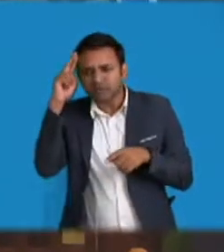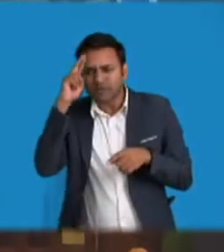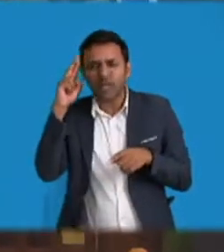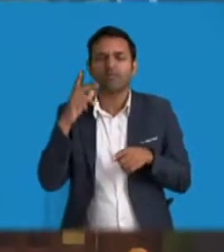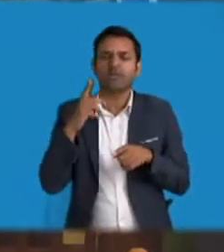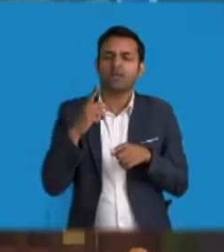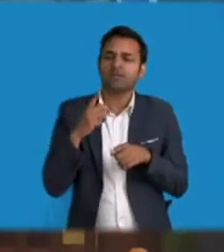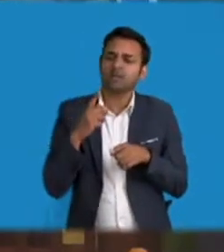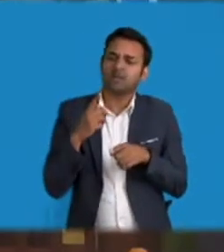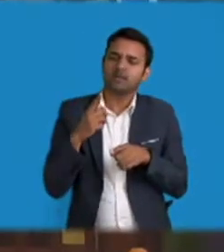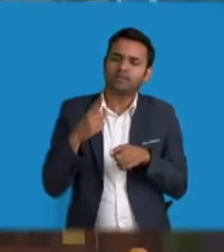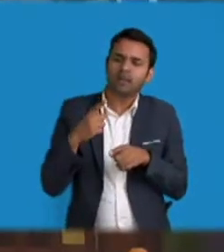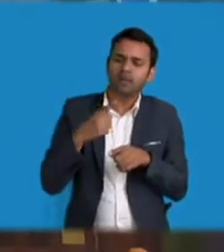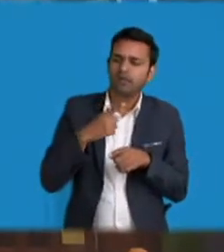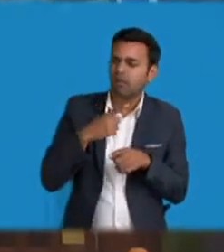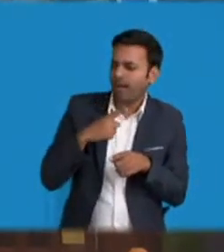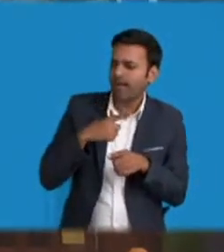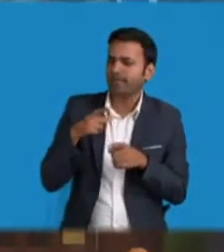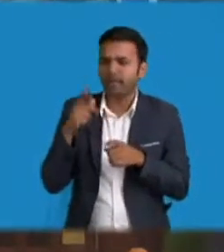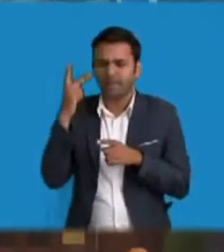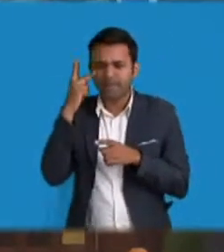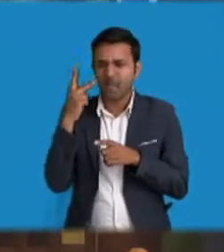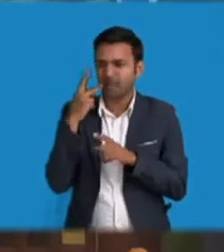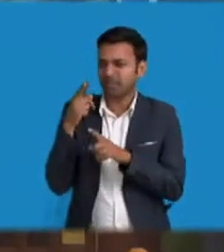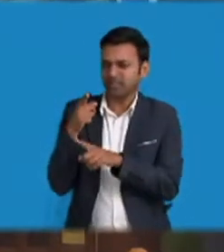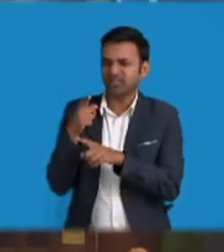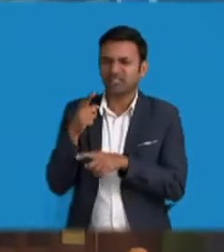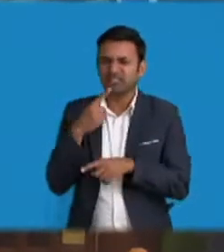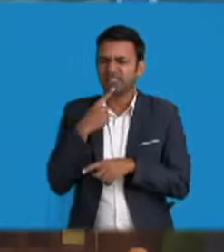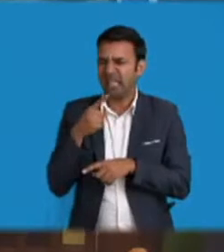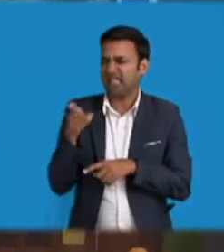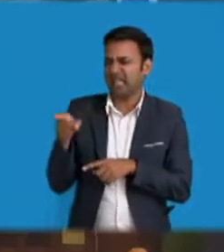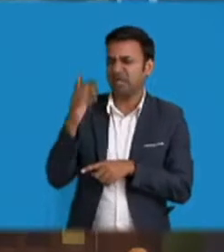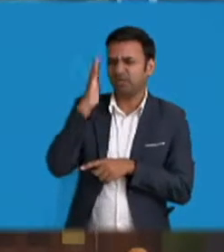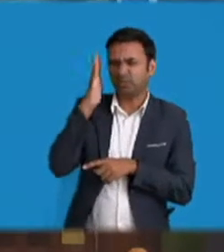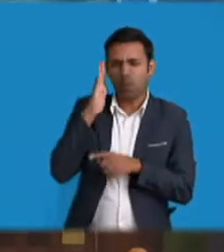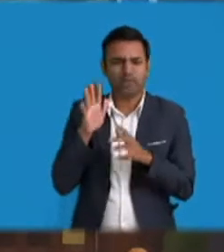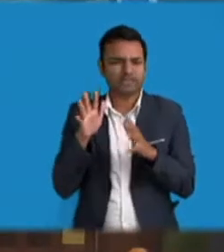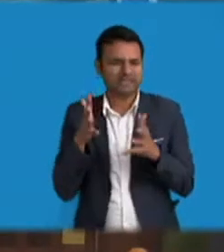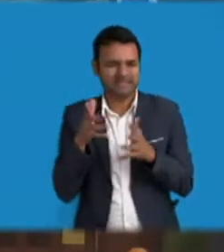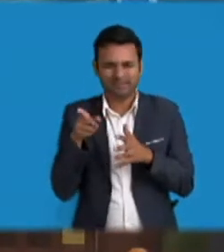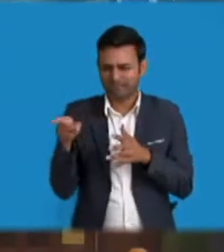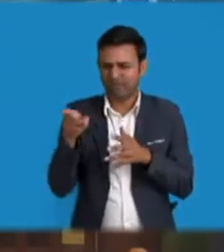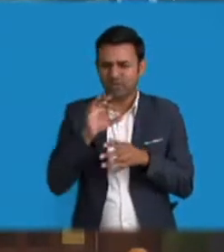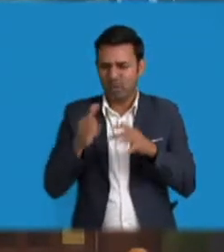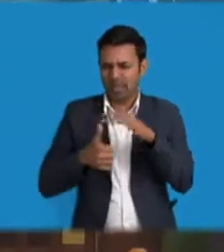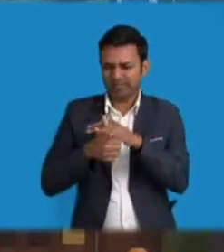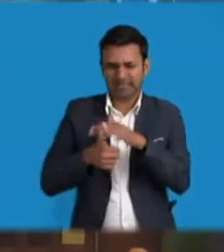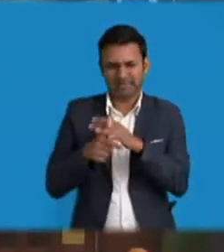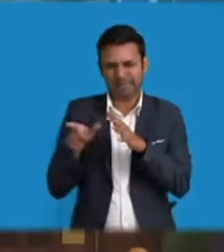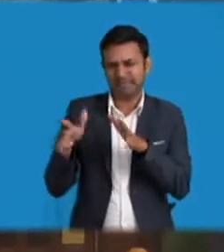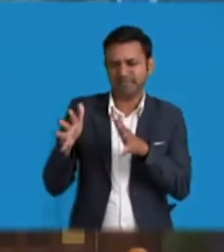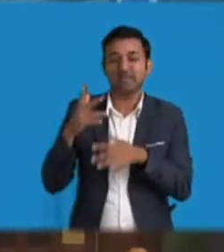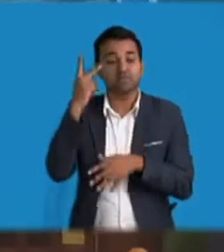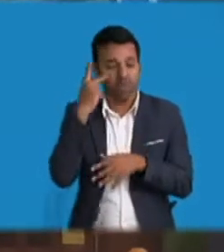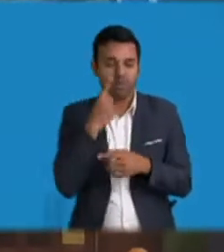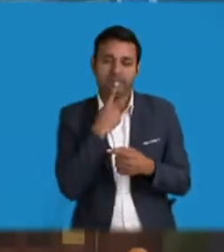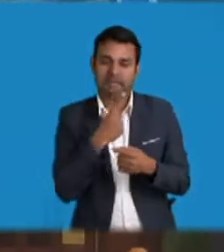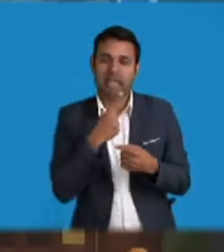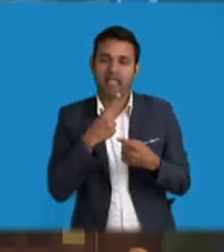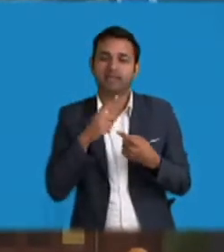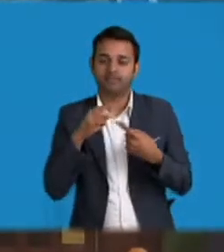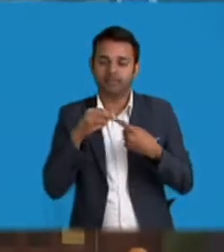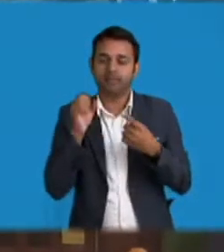accessibility as an issue. In the past, there were parents who were seeing their children had to travel quite a long